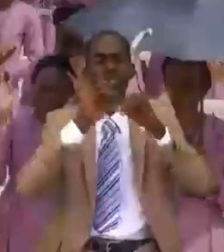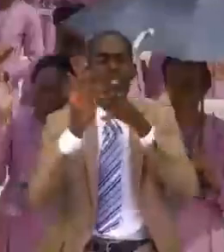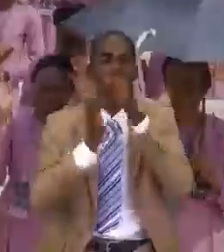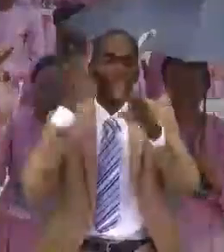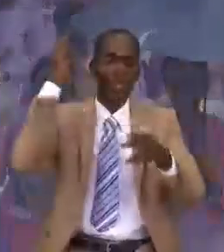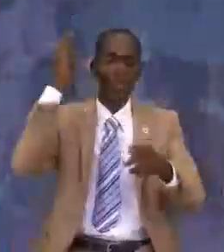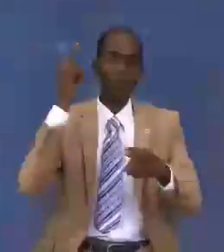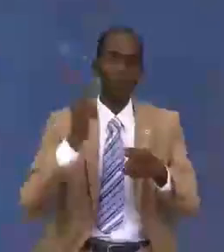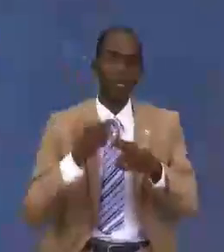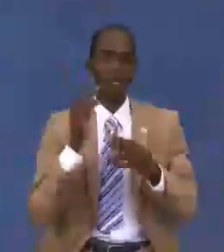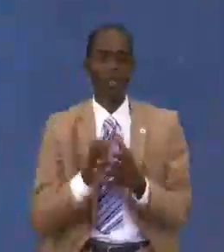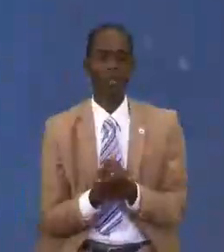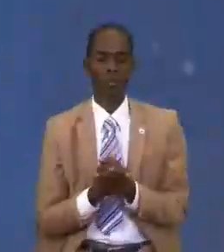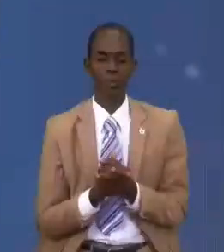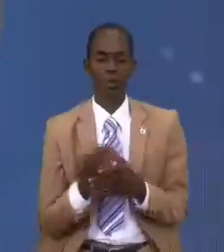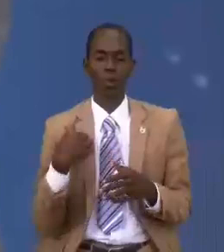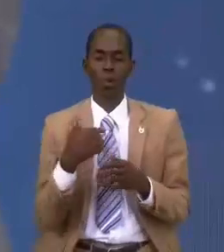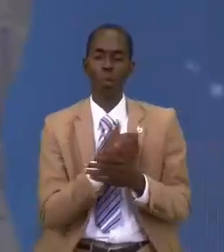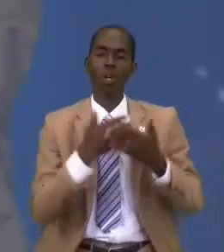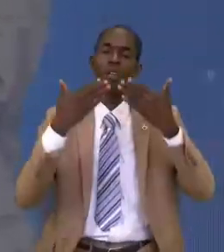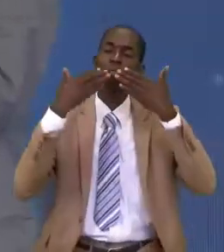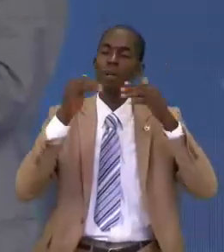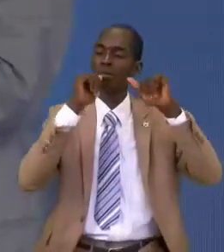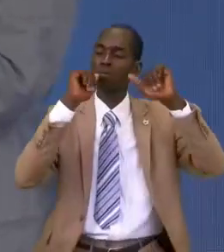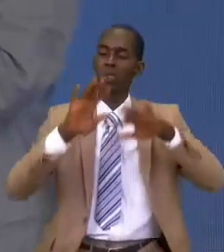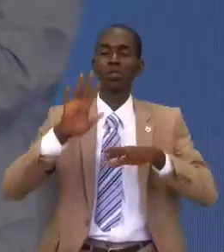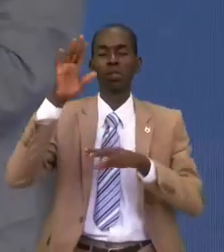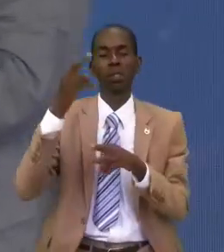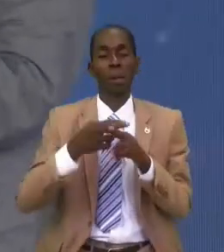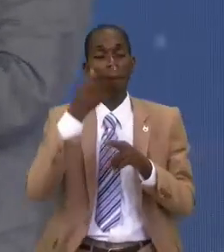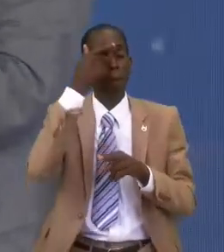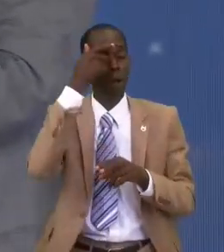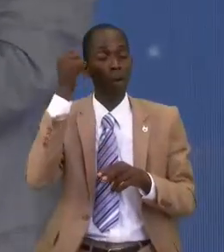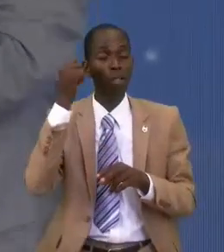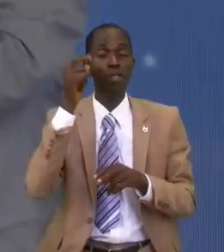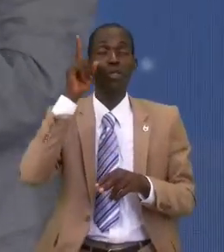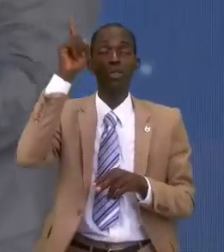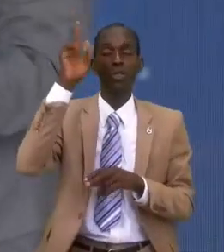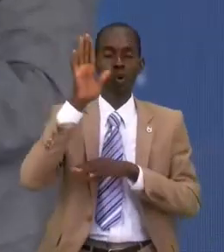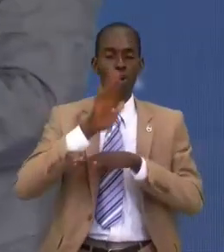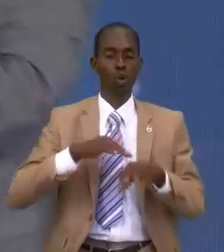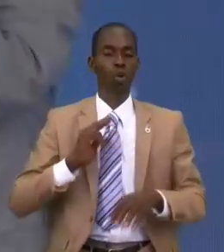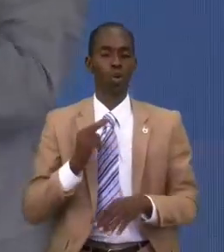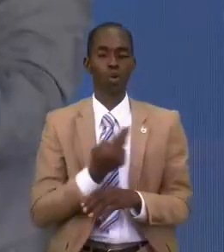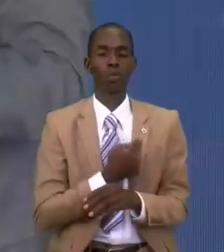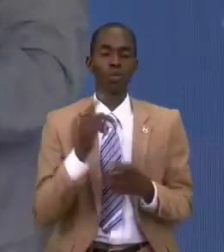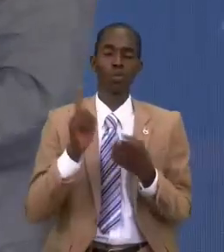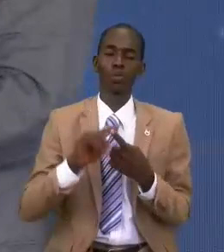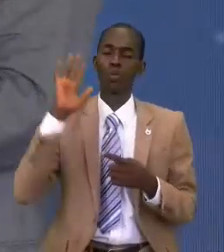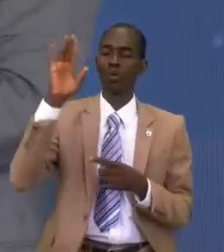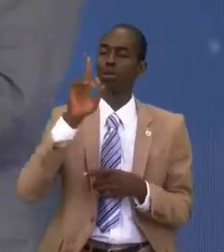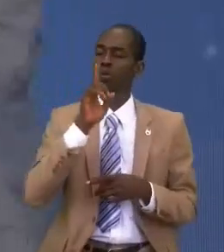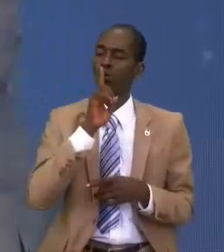your name, because you call us to a real, sensible, sober,